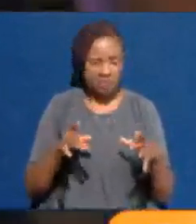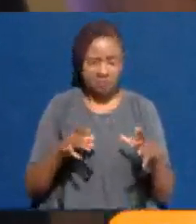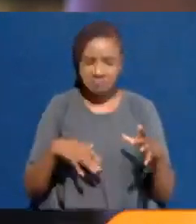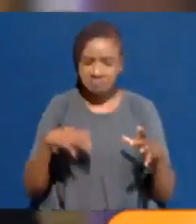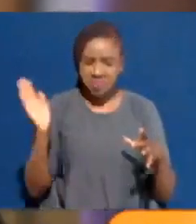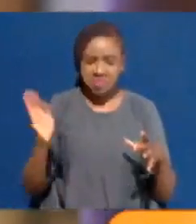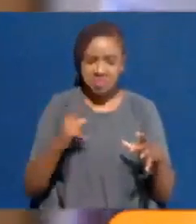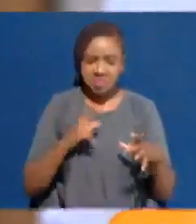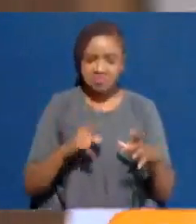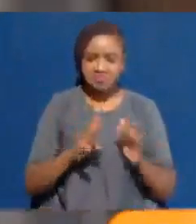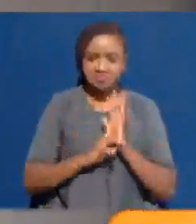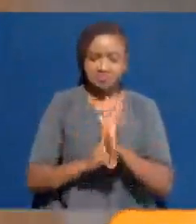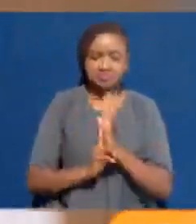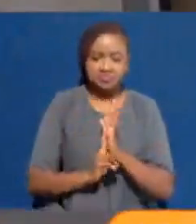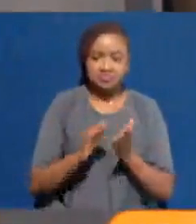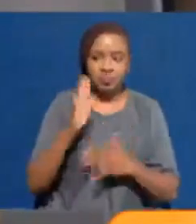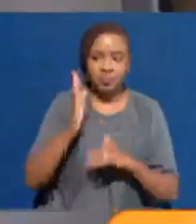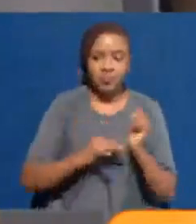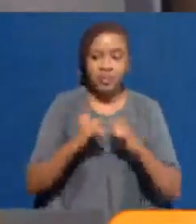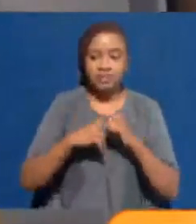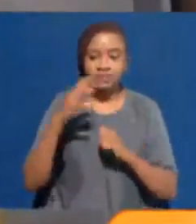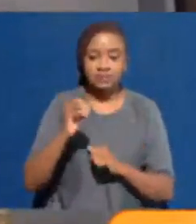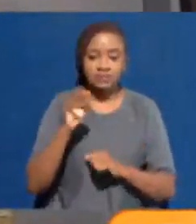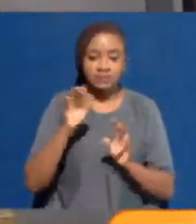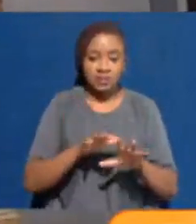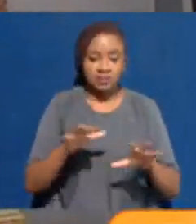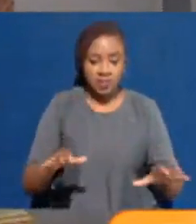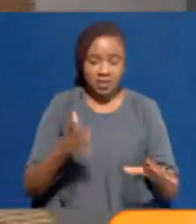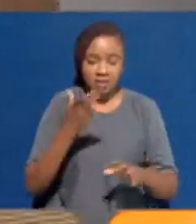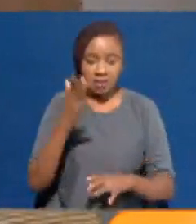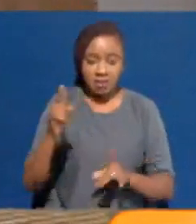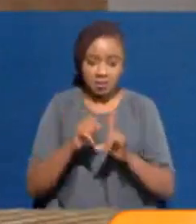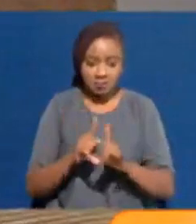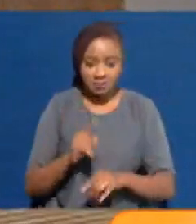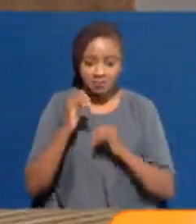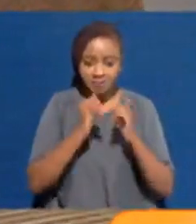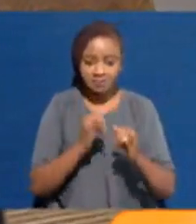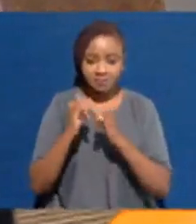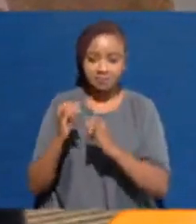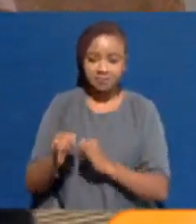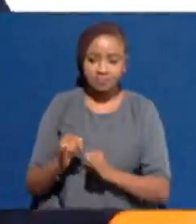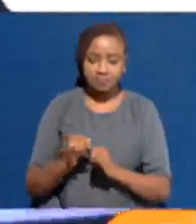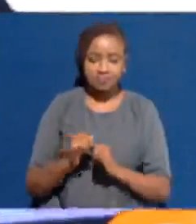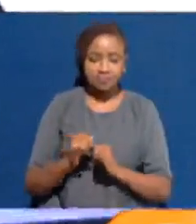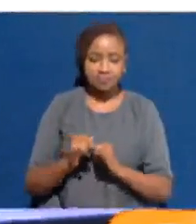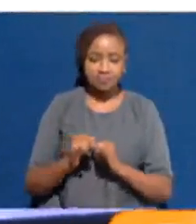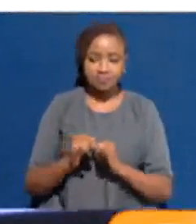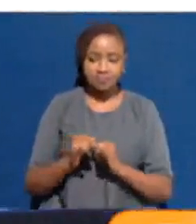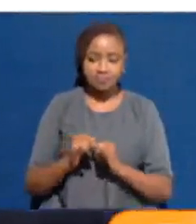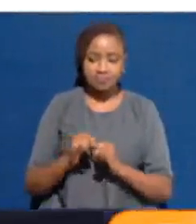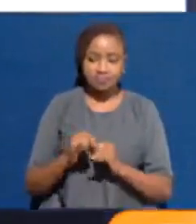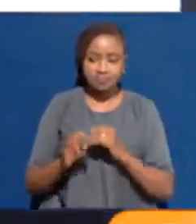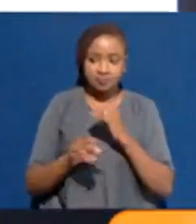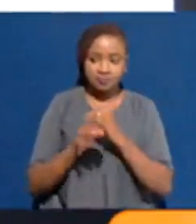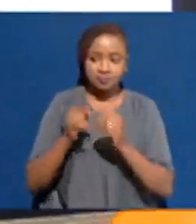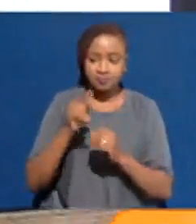history, representing more than 60 markets and 40 sports, including new addition breaking, which is a